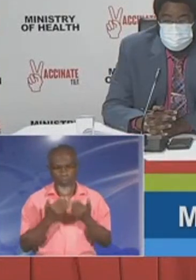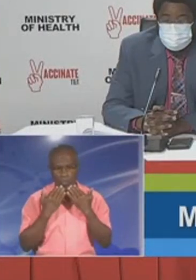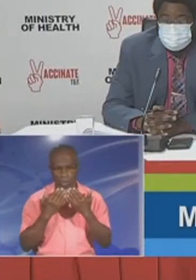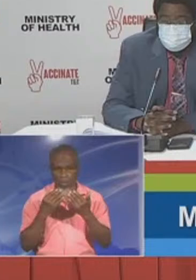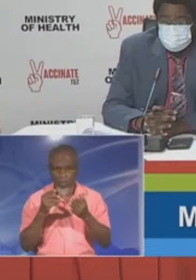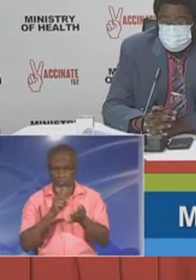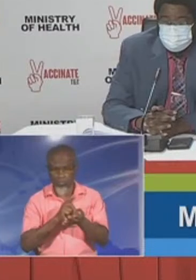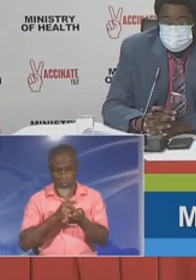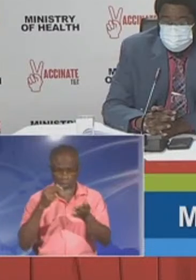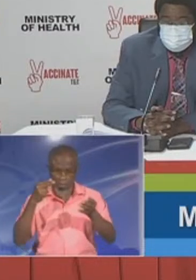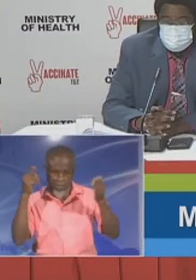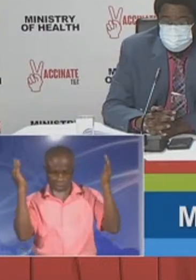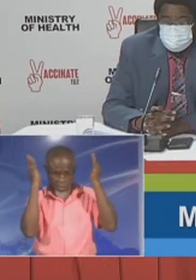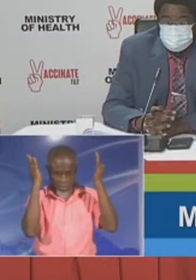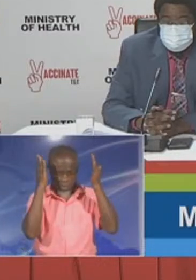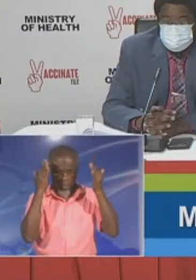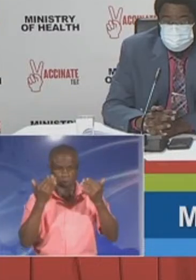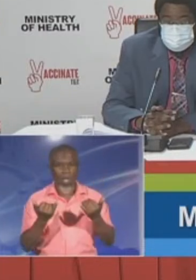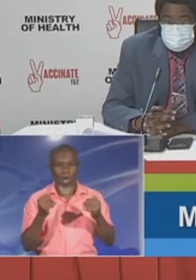at this time, please.